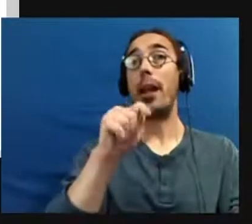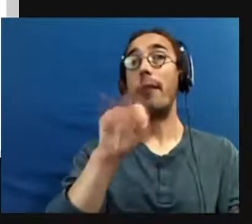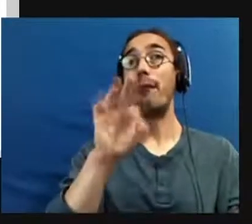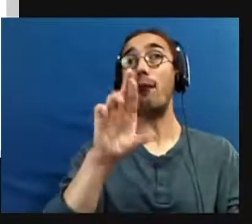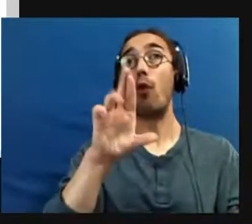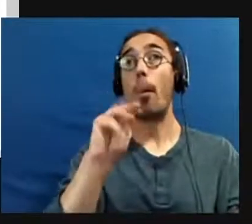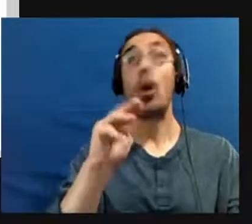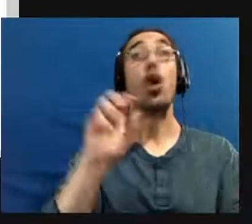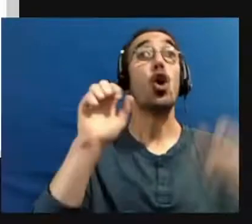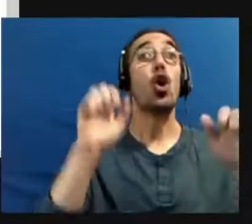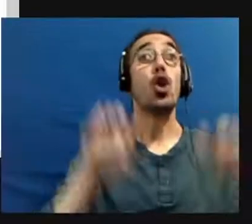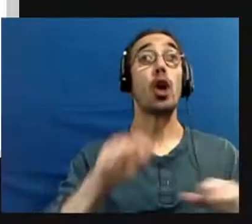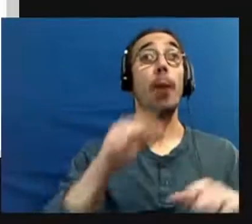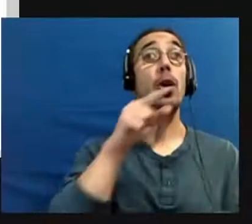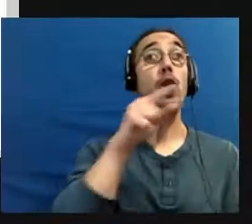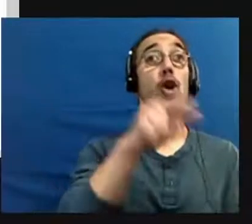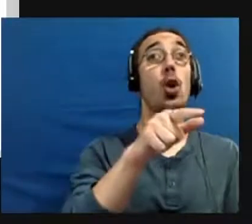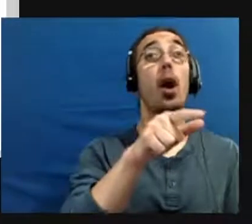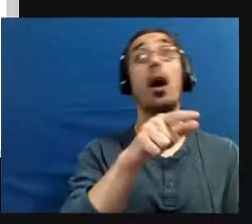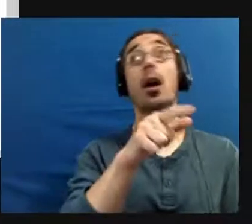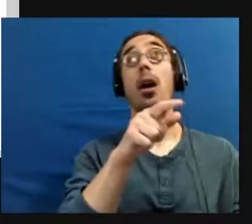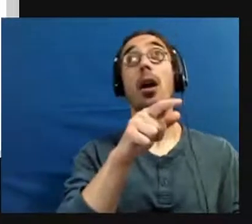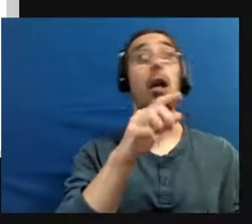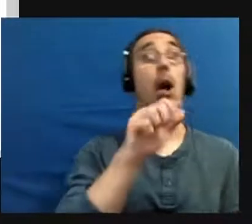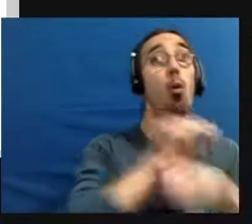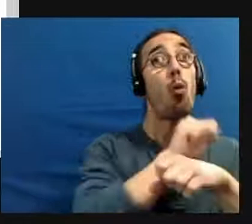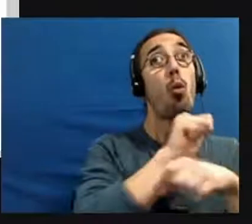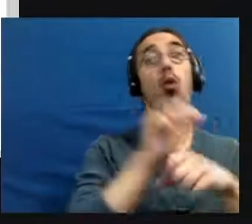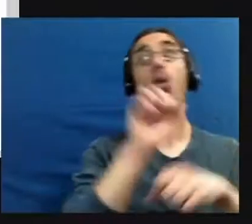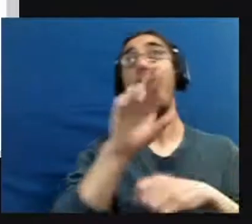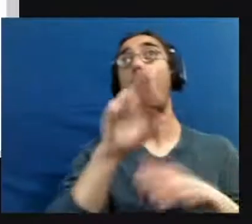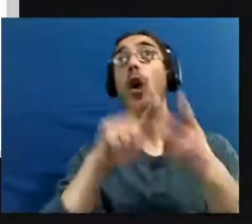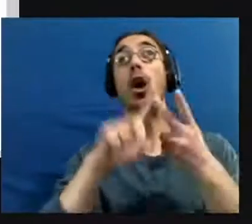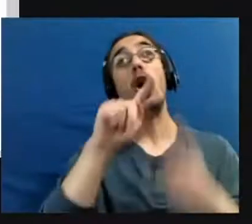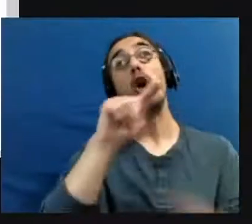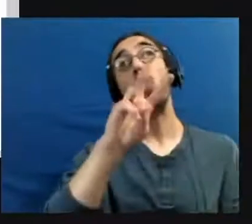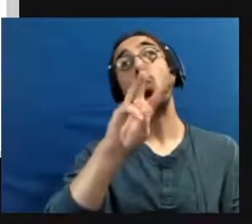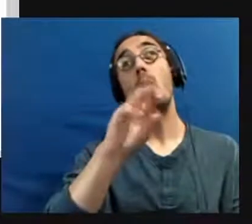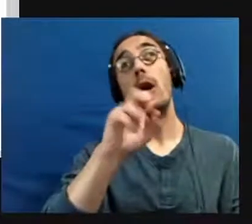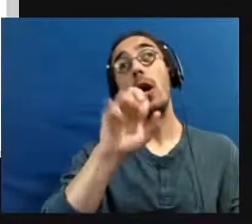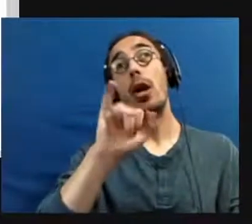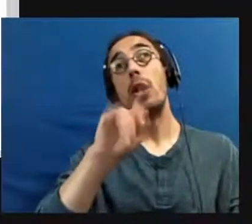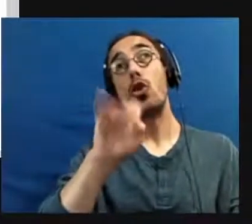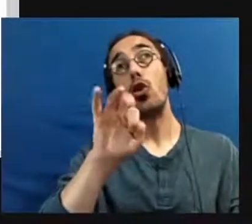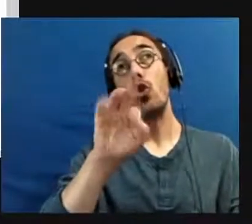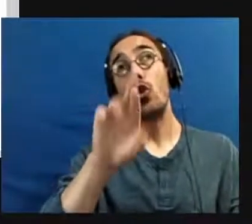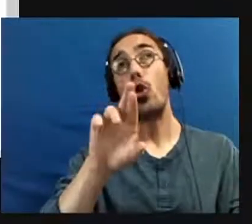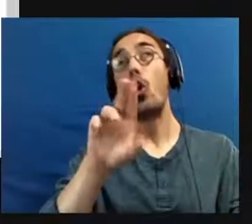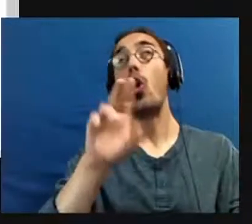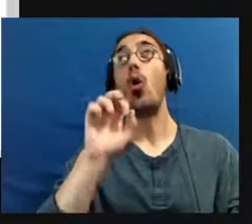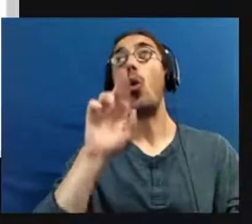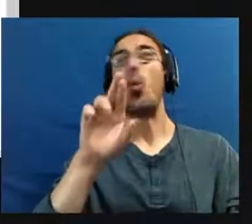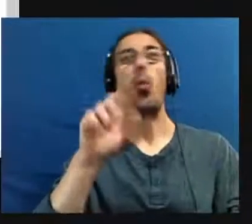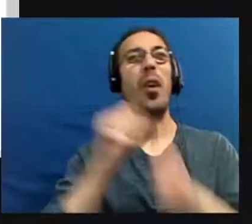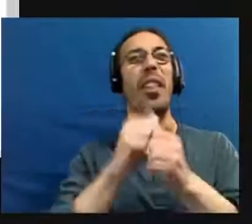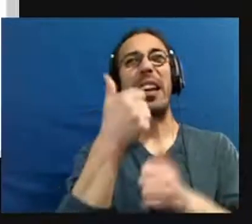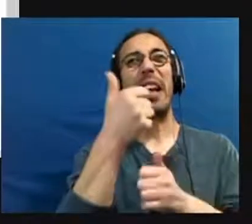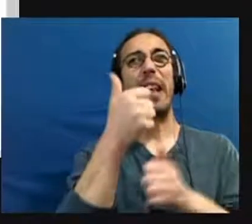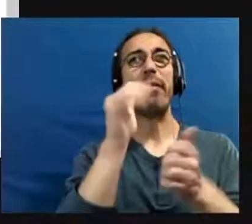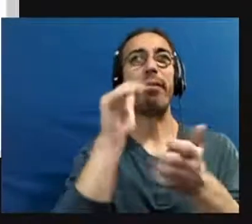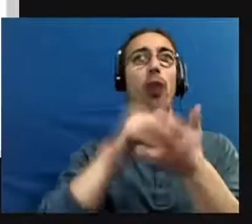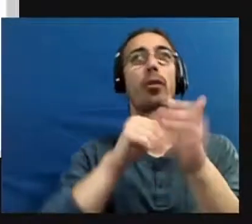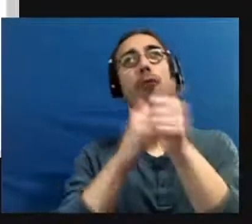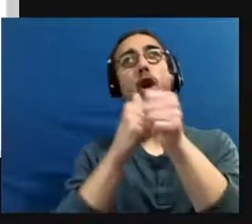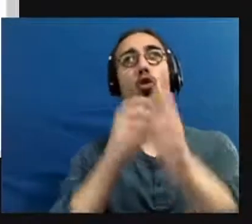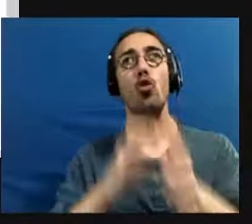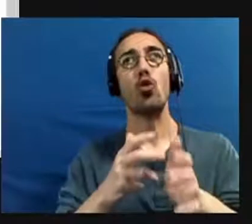could be you at the water cooler at work. It could be you on Twitter to 100 followers or 10,000 followers, whatever it is. We all have people who